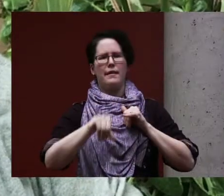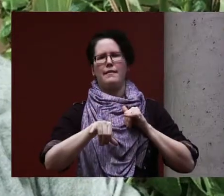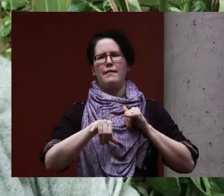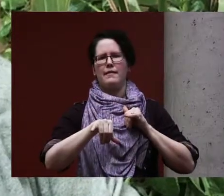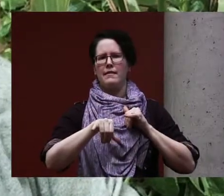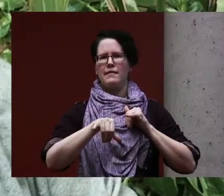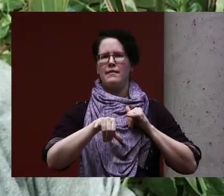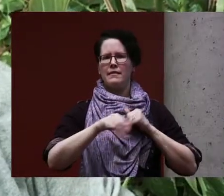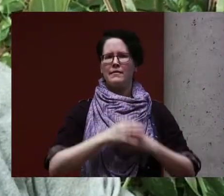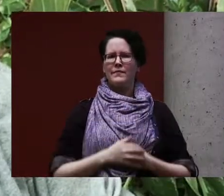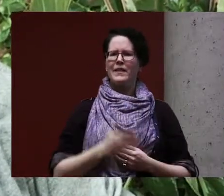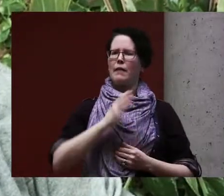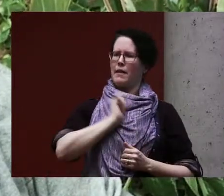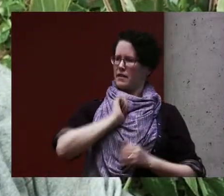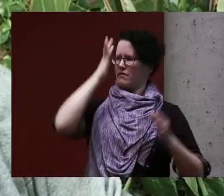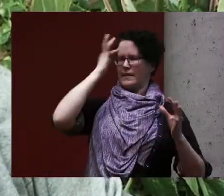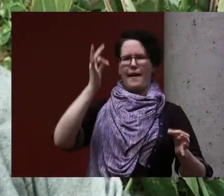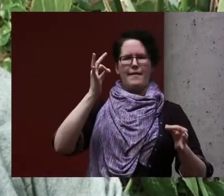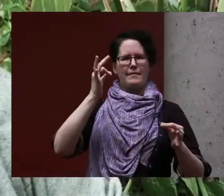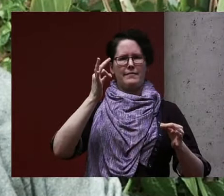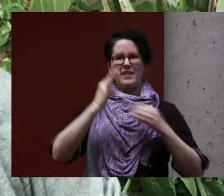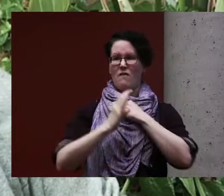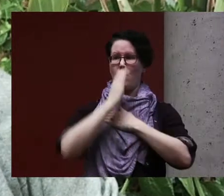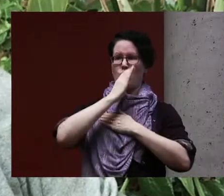communities of our choosing.